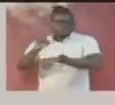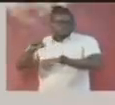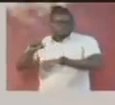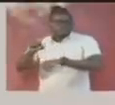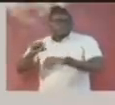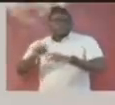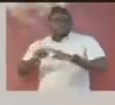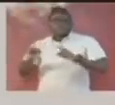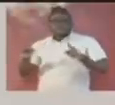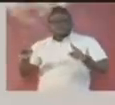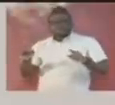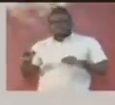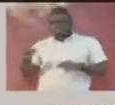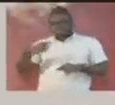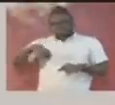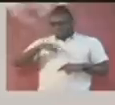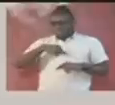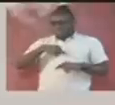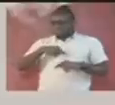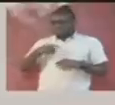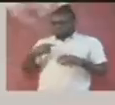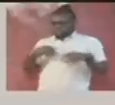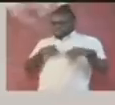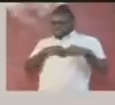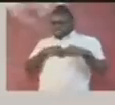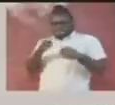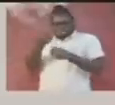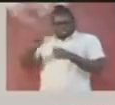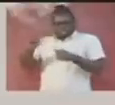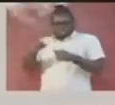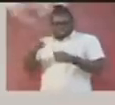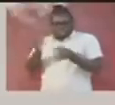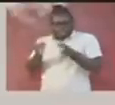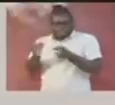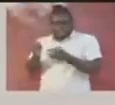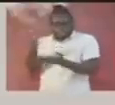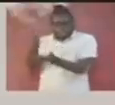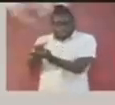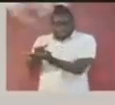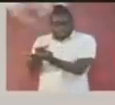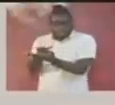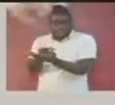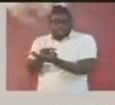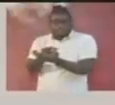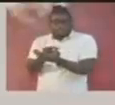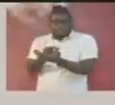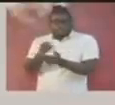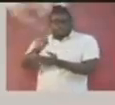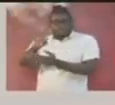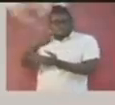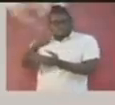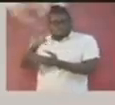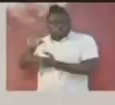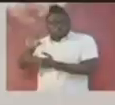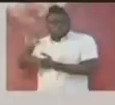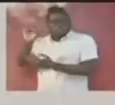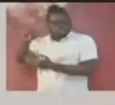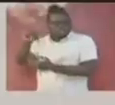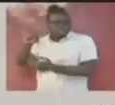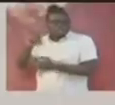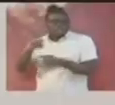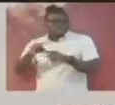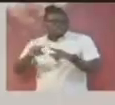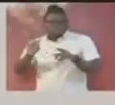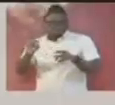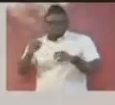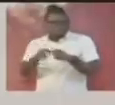So once that criteria is met, we have absolutely no problem in taking part of that